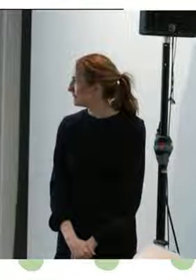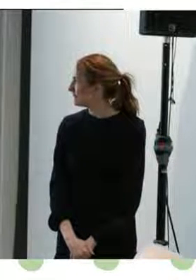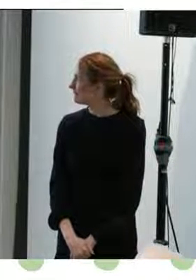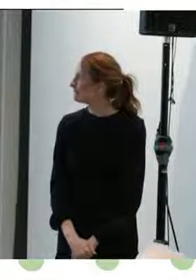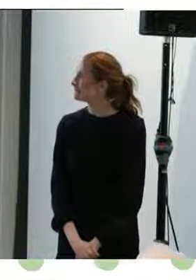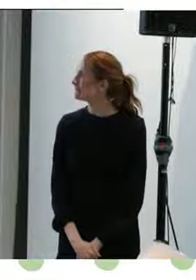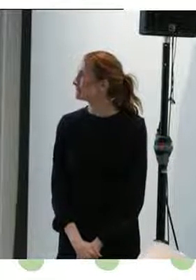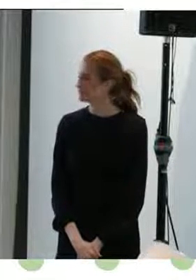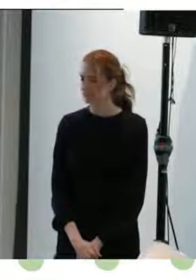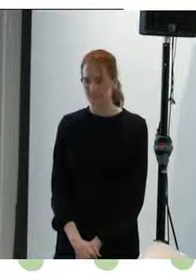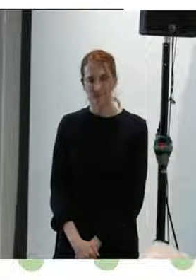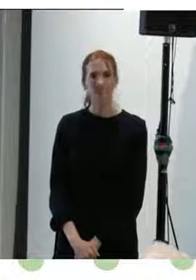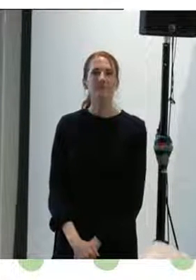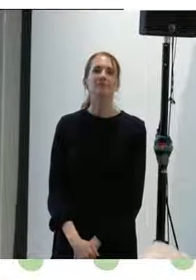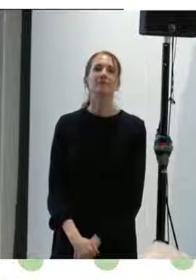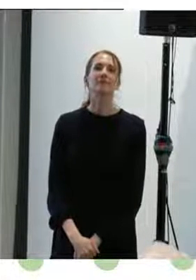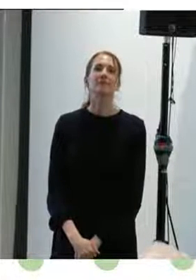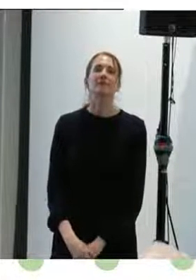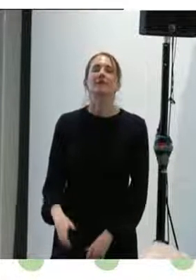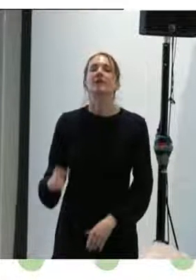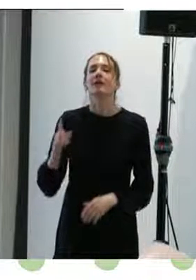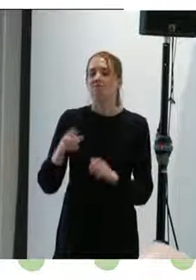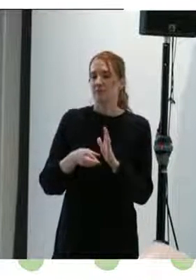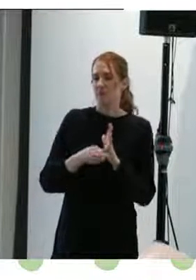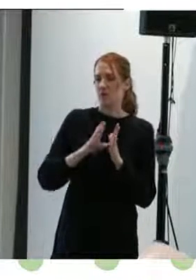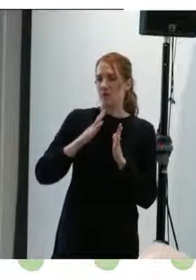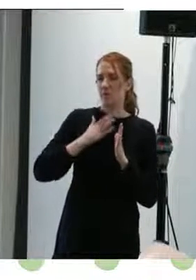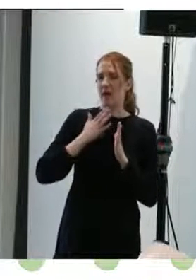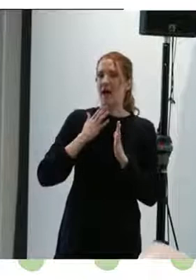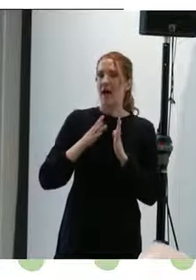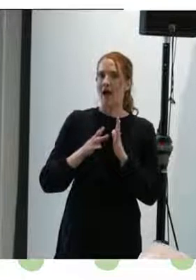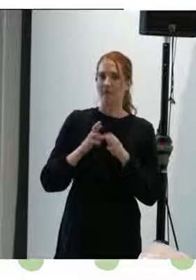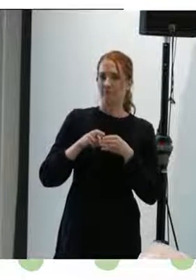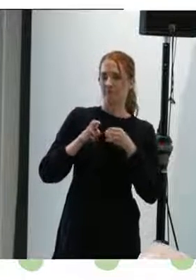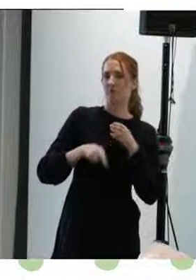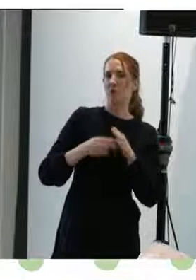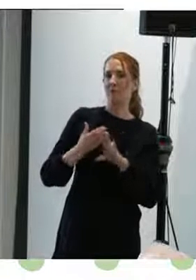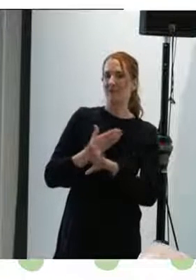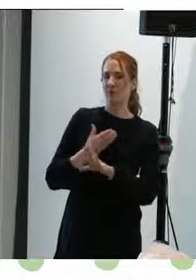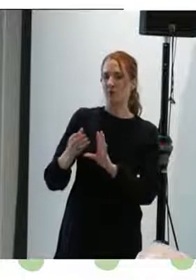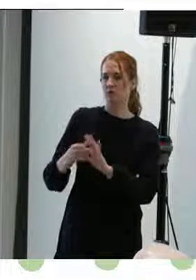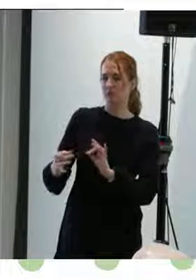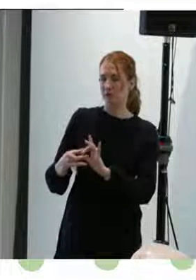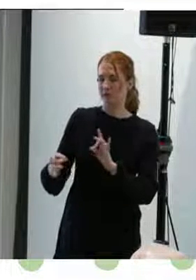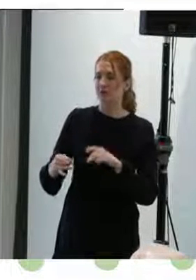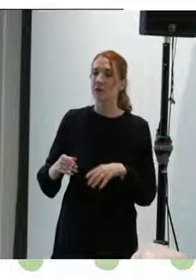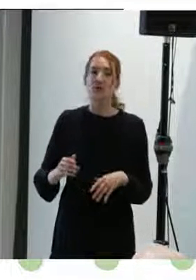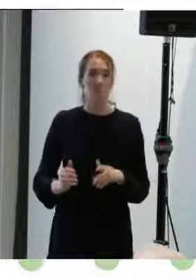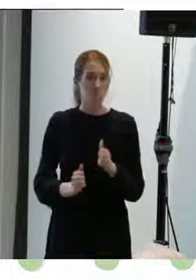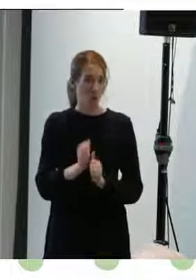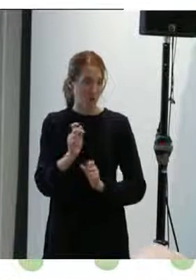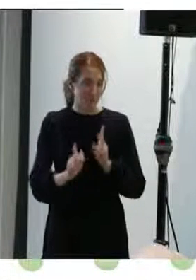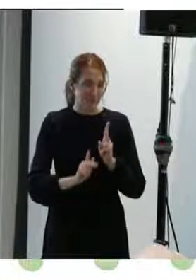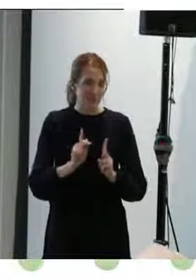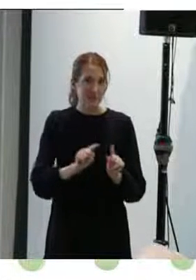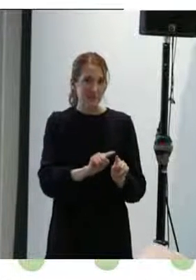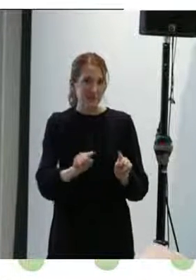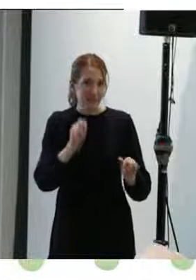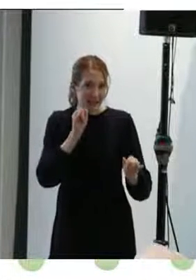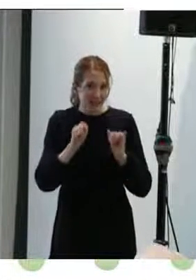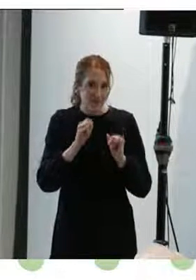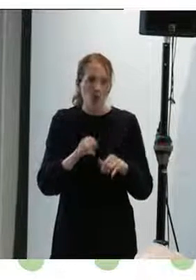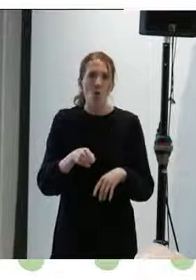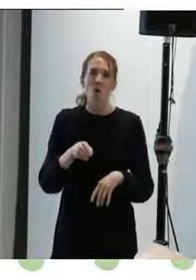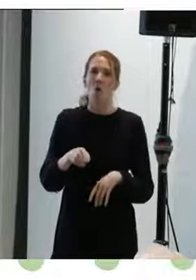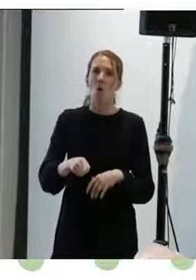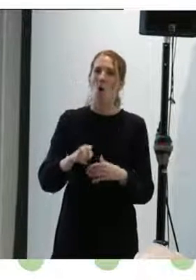So just to give you an overview of the findings before I launch into some of the stories, most of the people I interviewed were fiercely critical